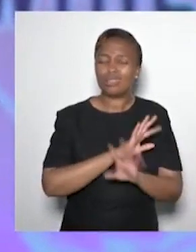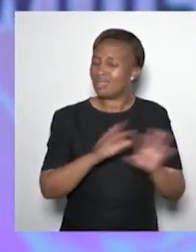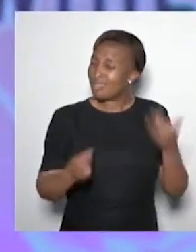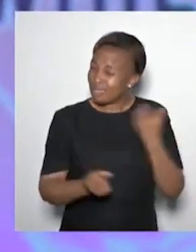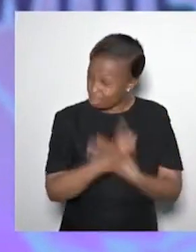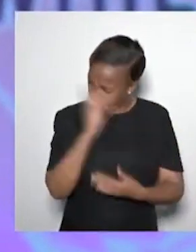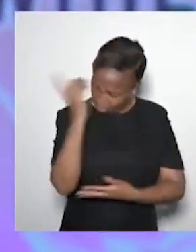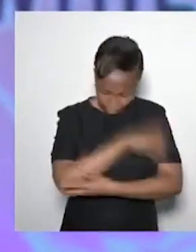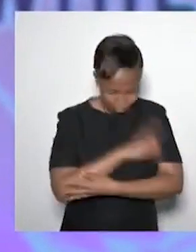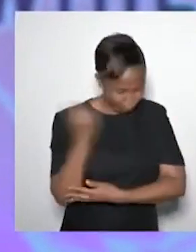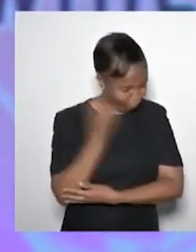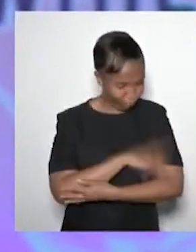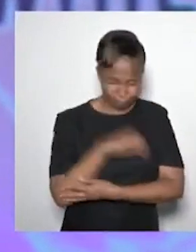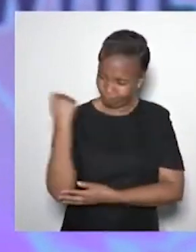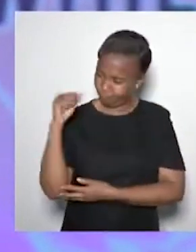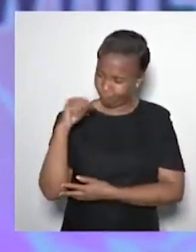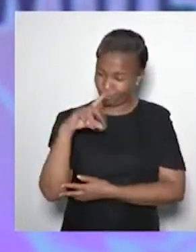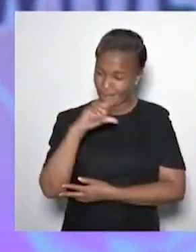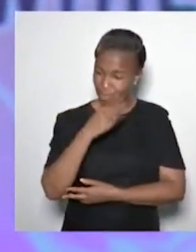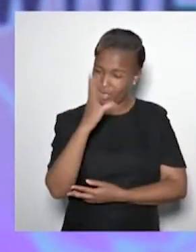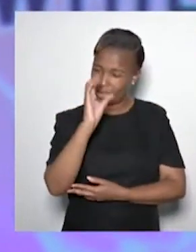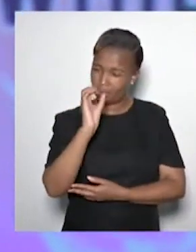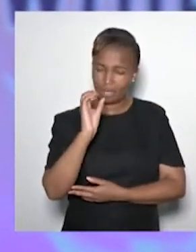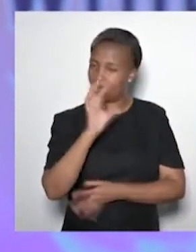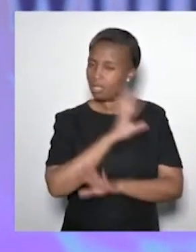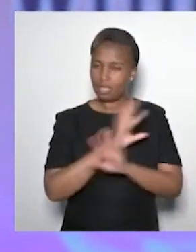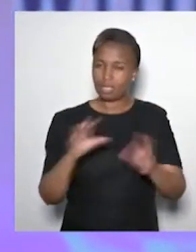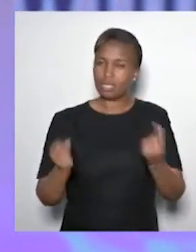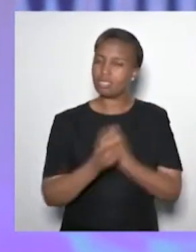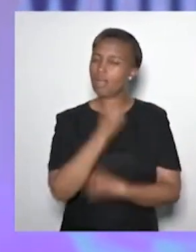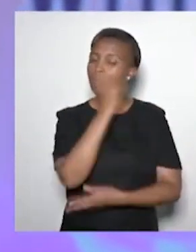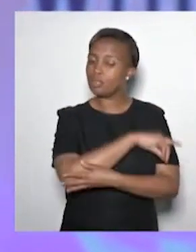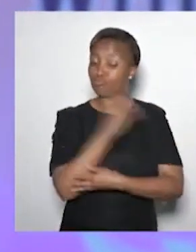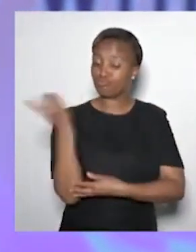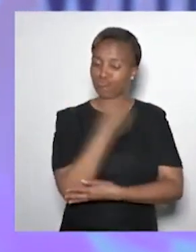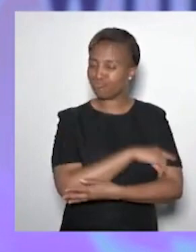day. Grace Bible Church, that doesn't happen every day.